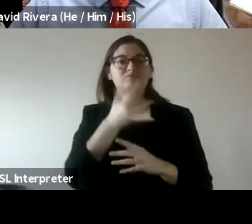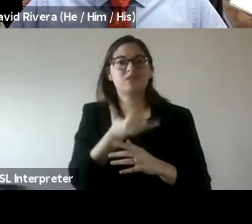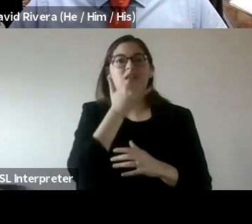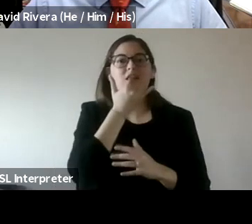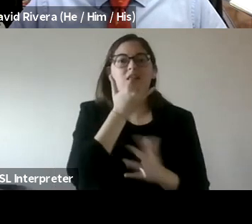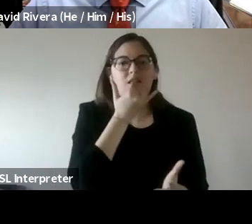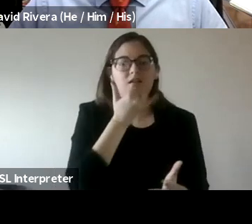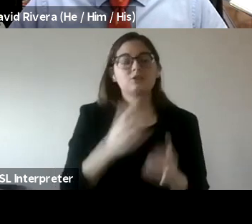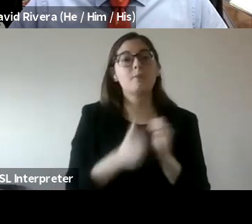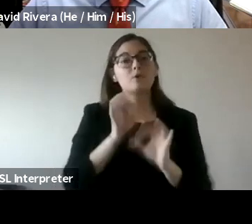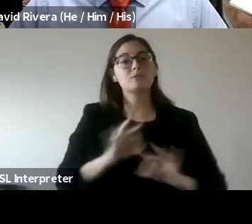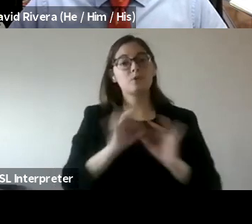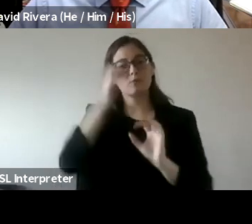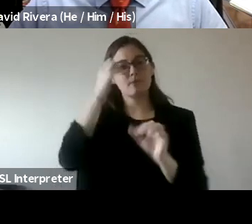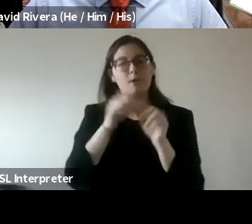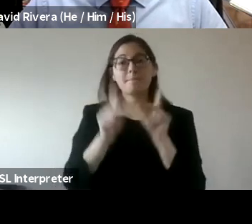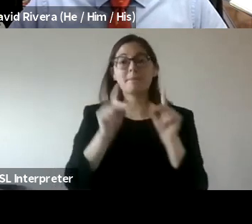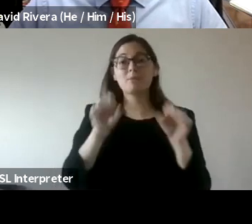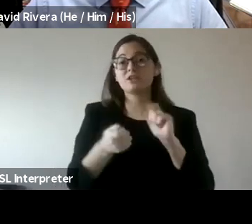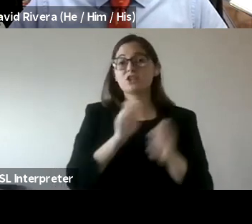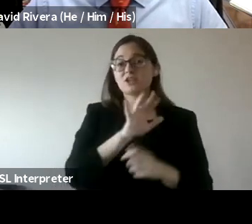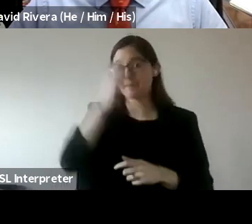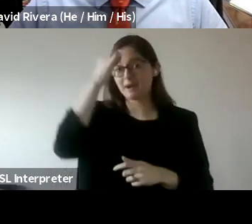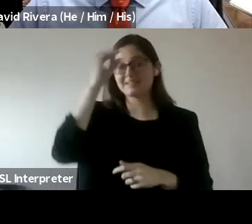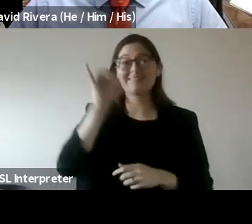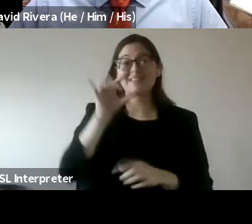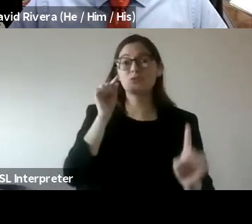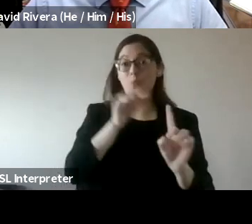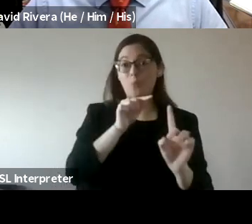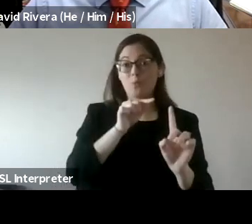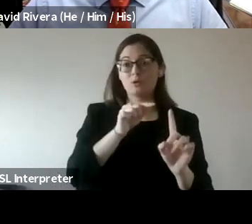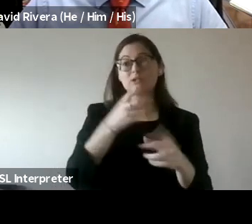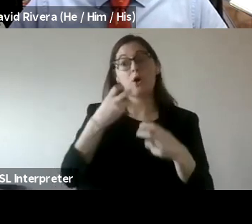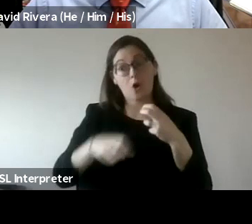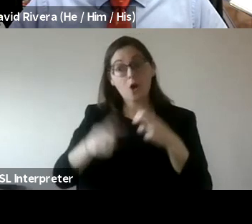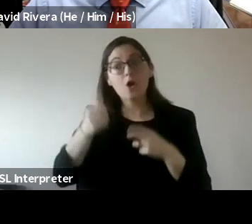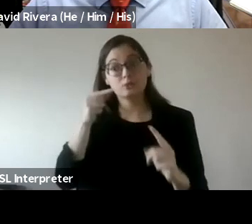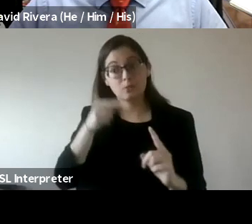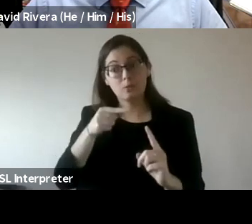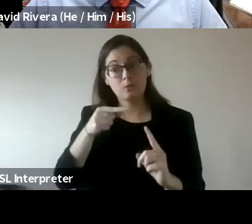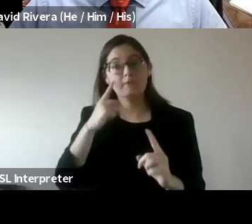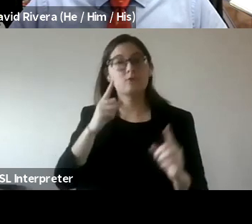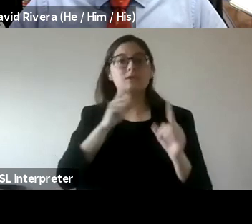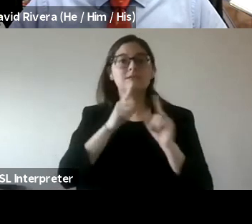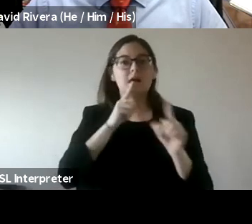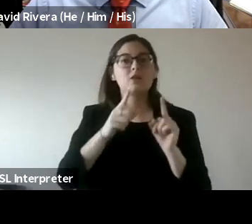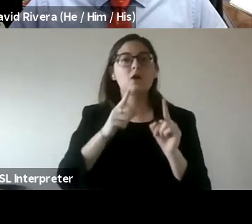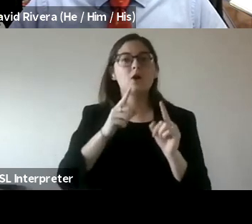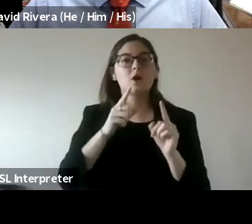remember that people can change their minds and that this is in fact the goal, even if it's the hardest goal, of dialogue and critical